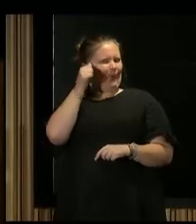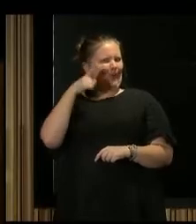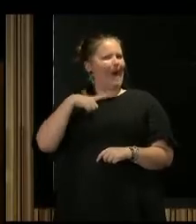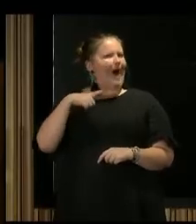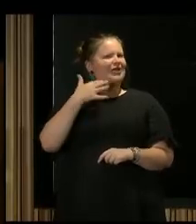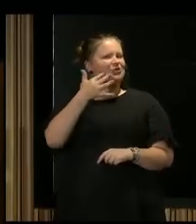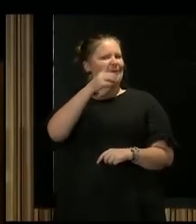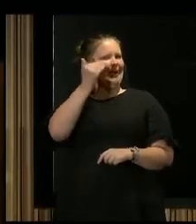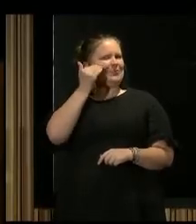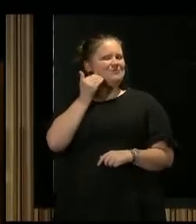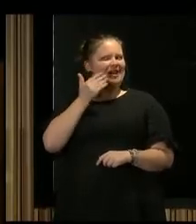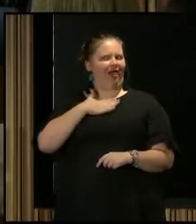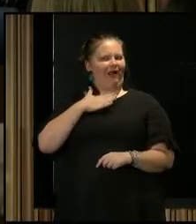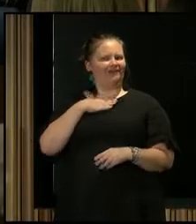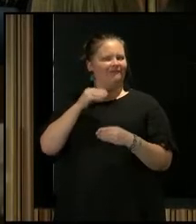the case?